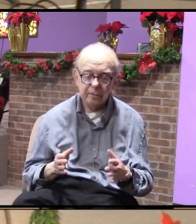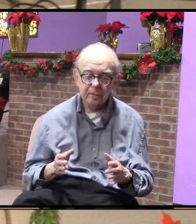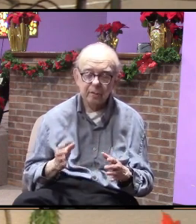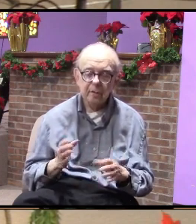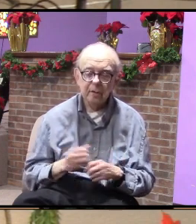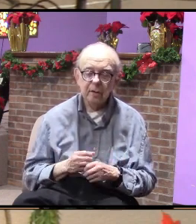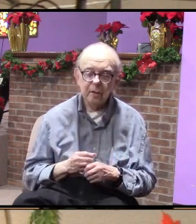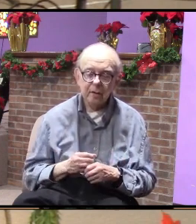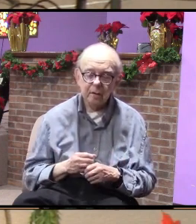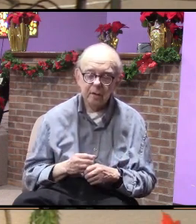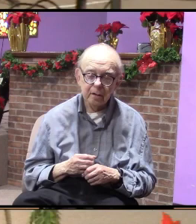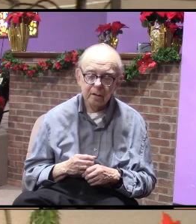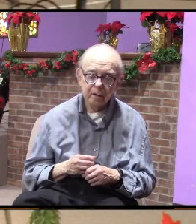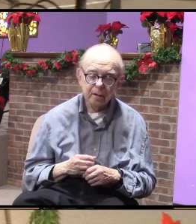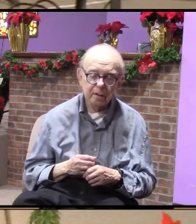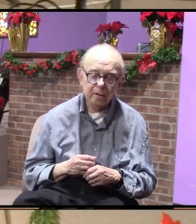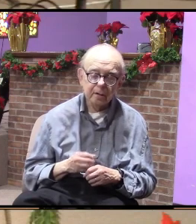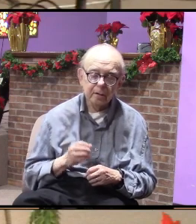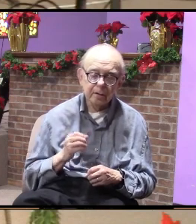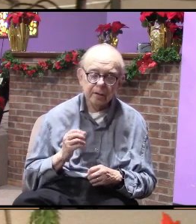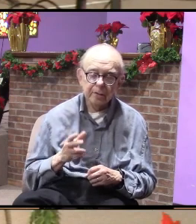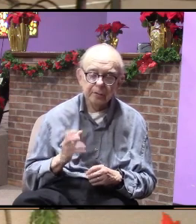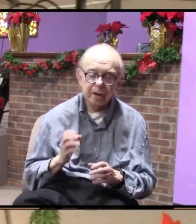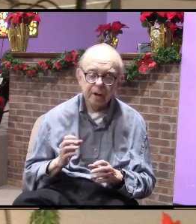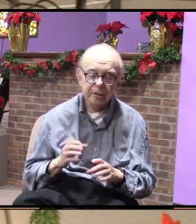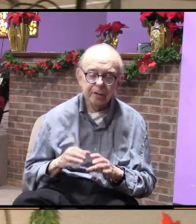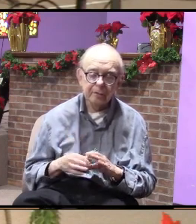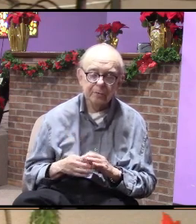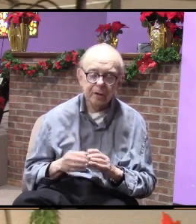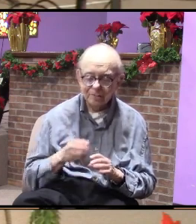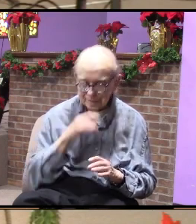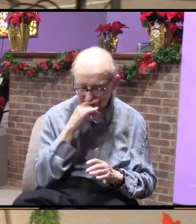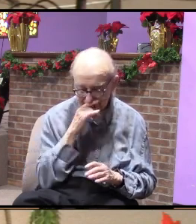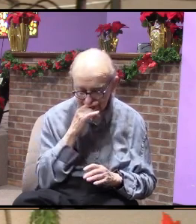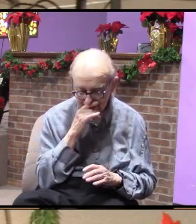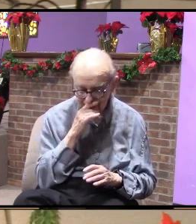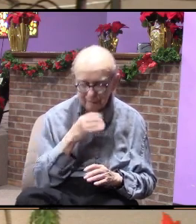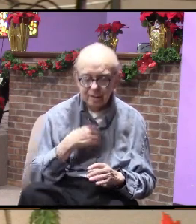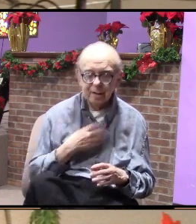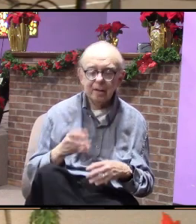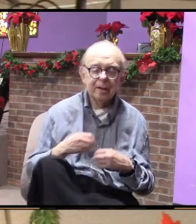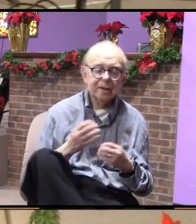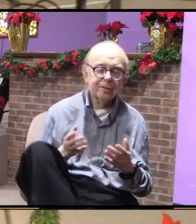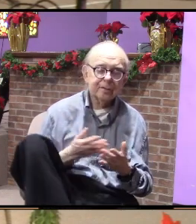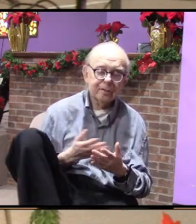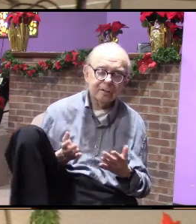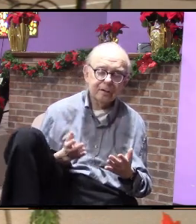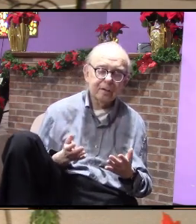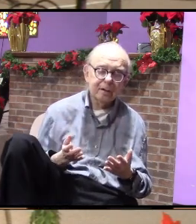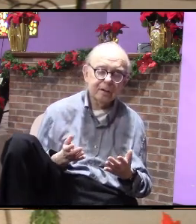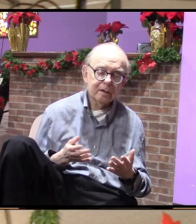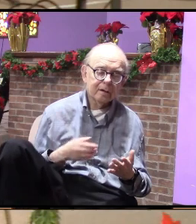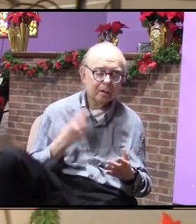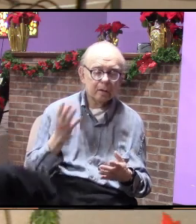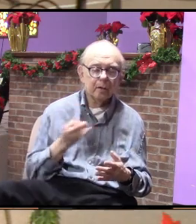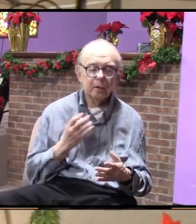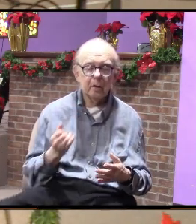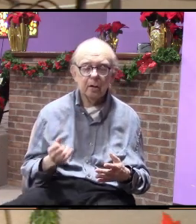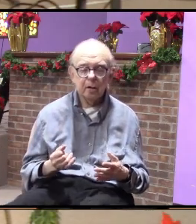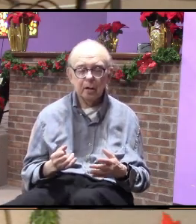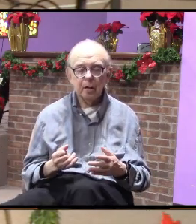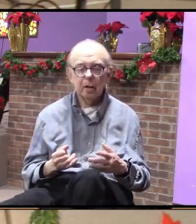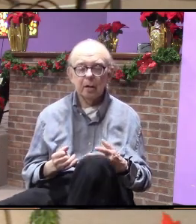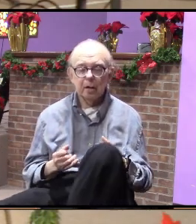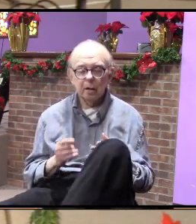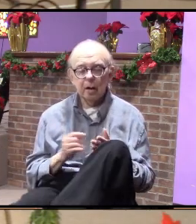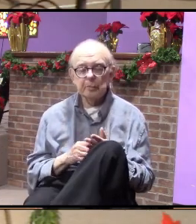you've got 300 that belong to the kid. Because you had to give them all of those things. And then we wonder why our bills are